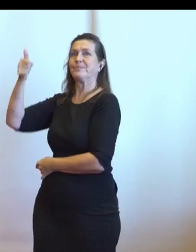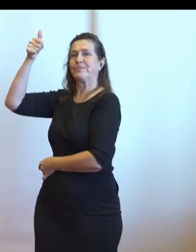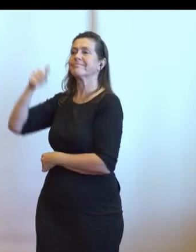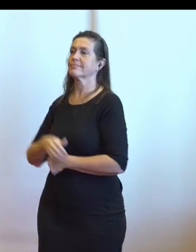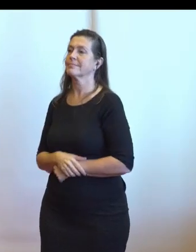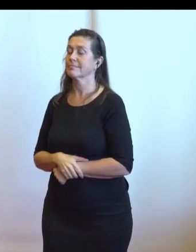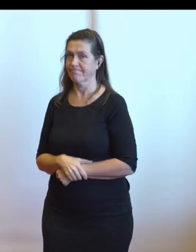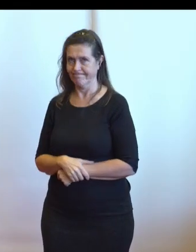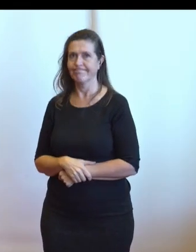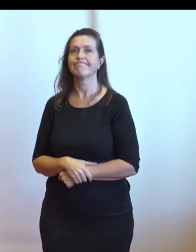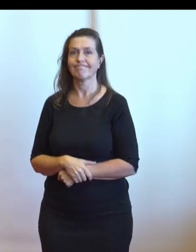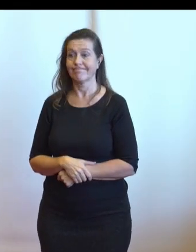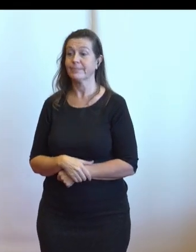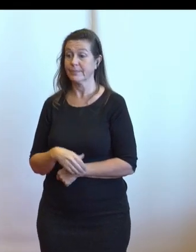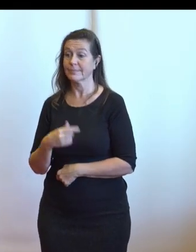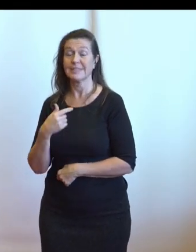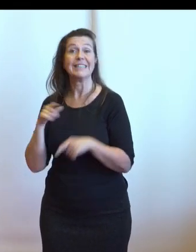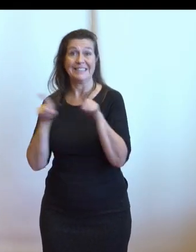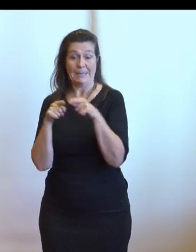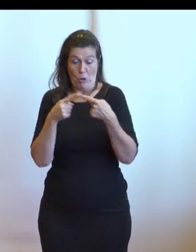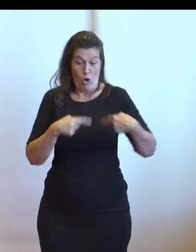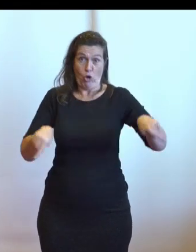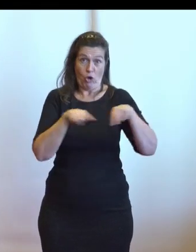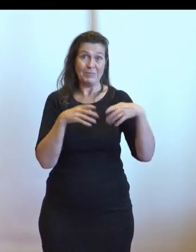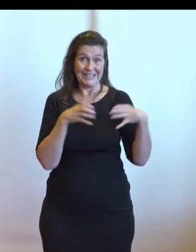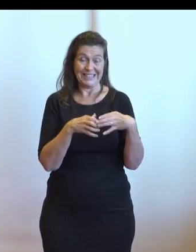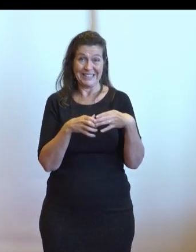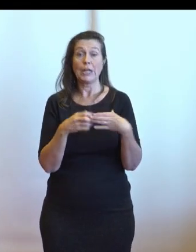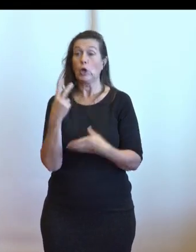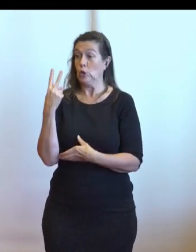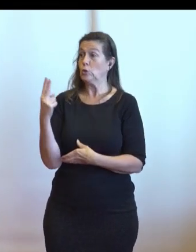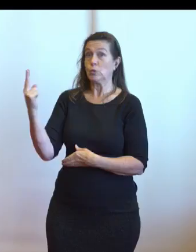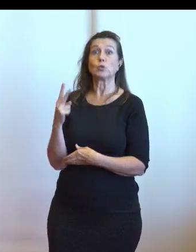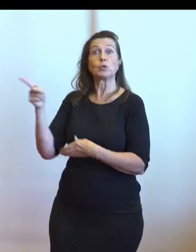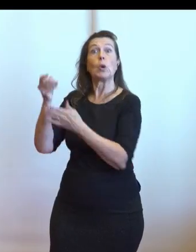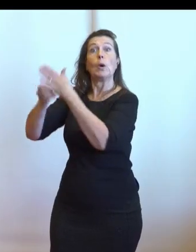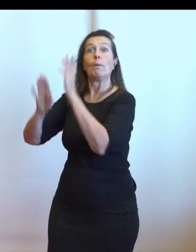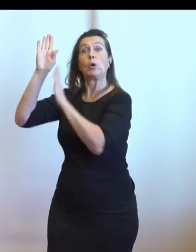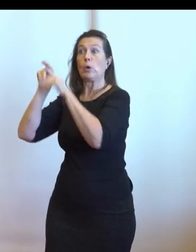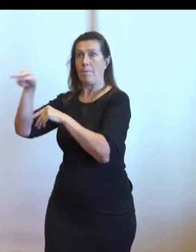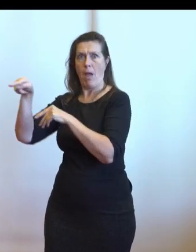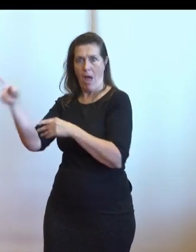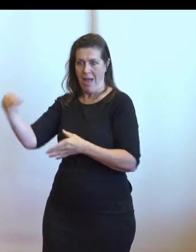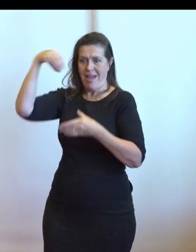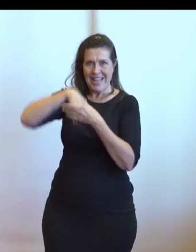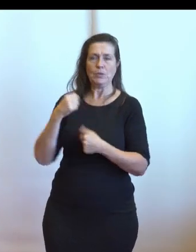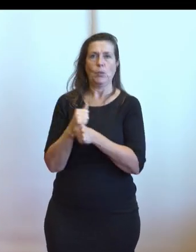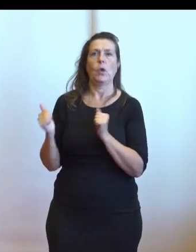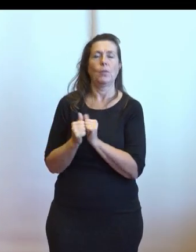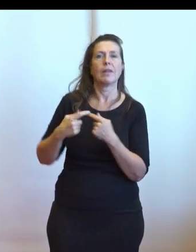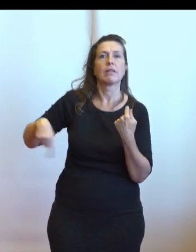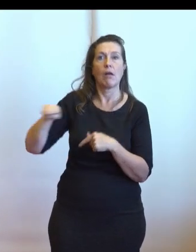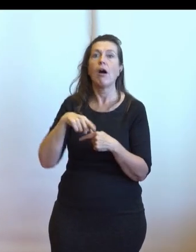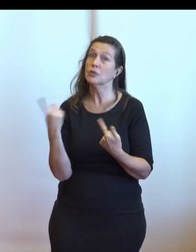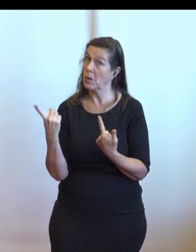Totally echo that. For us, in the steering committee we have built, the two of them work together, so it has been like an interesting, I would